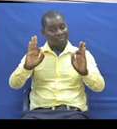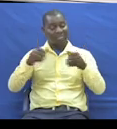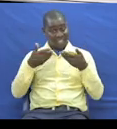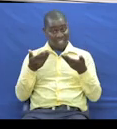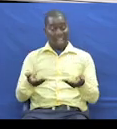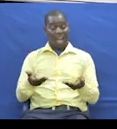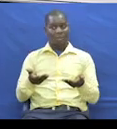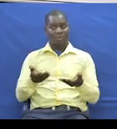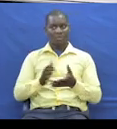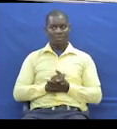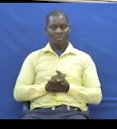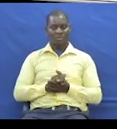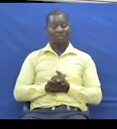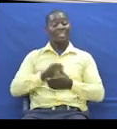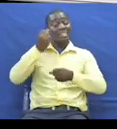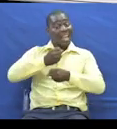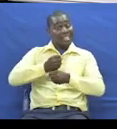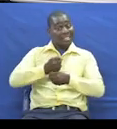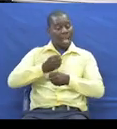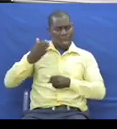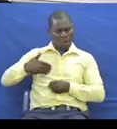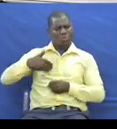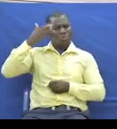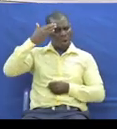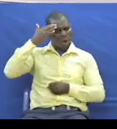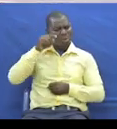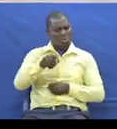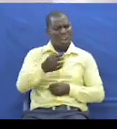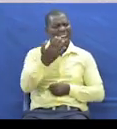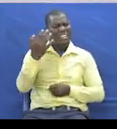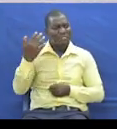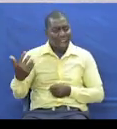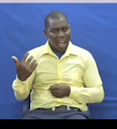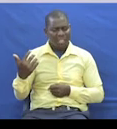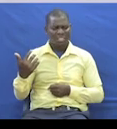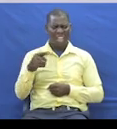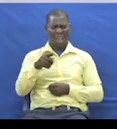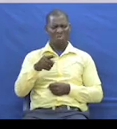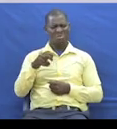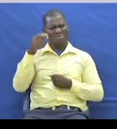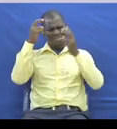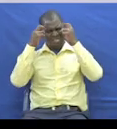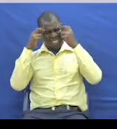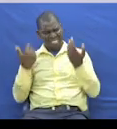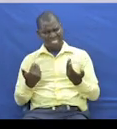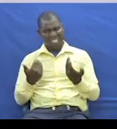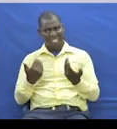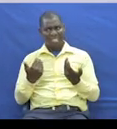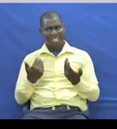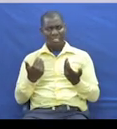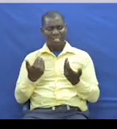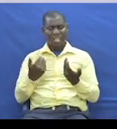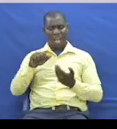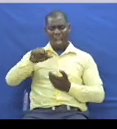Now, a task now is to identify what do you think is an atom from this